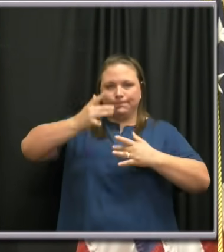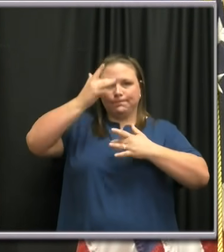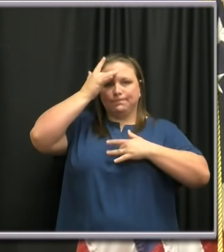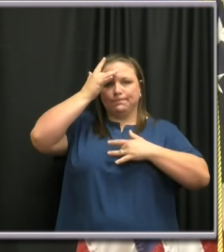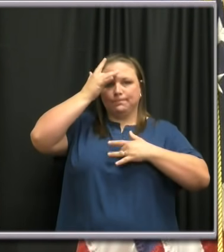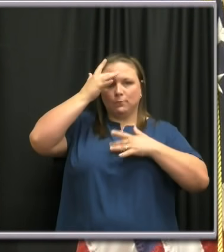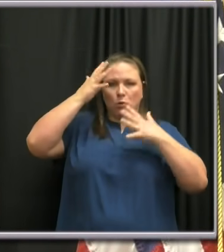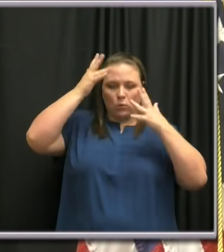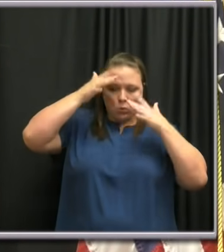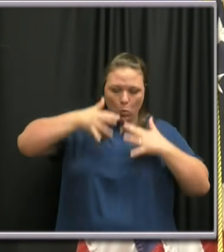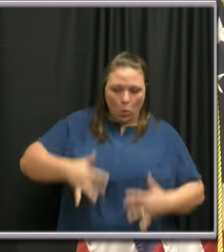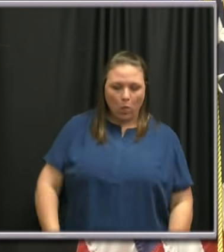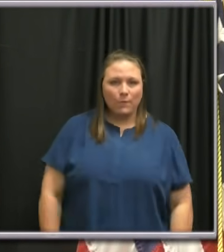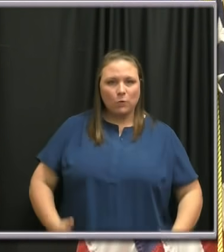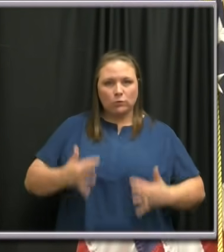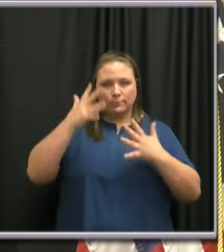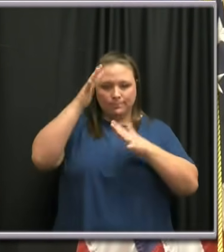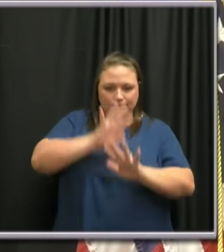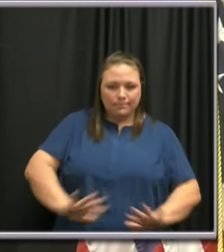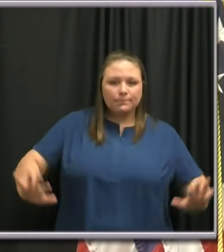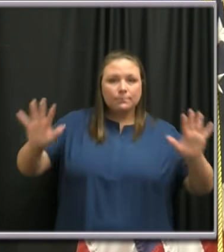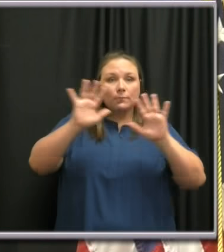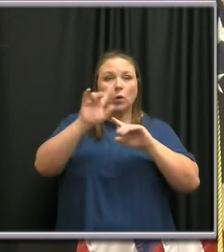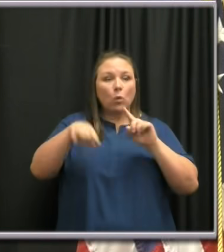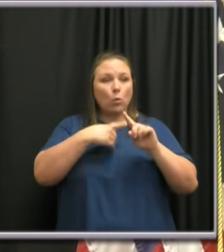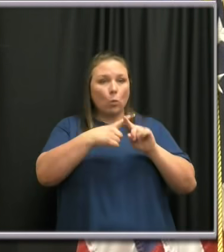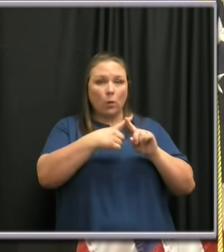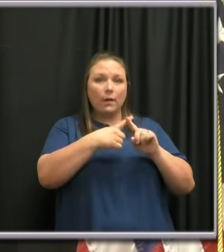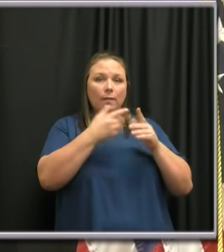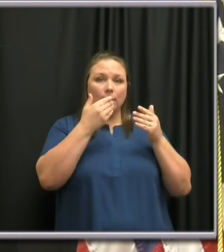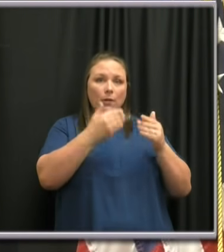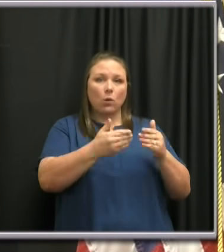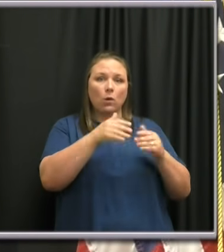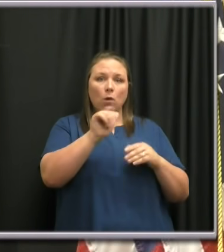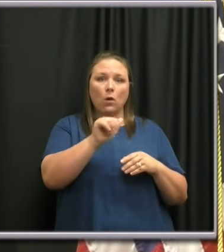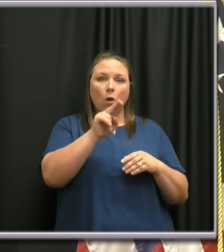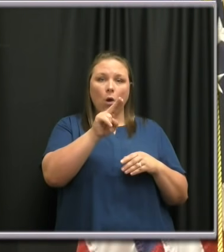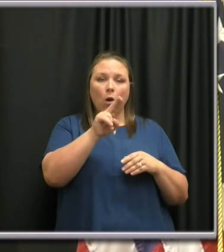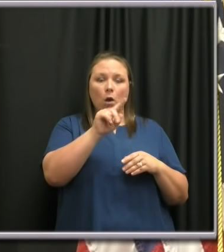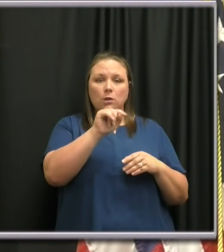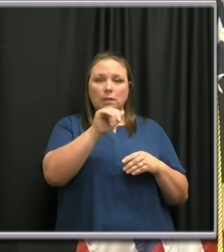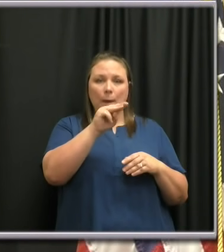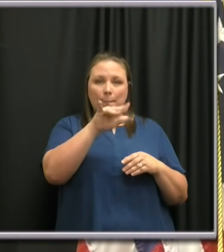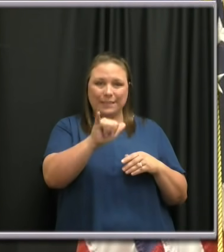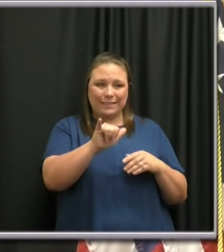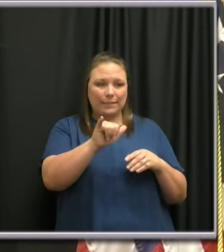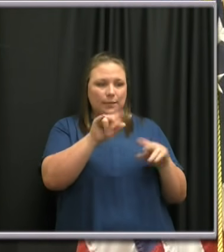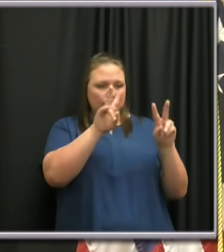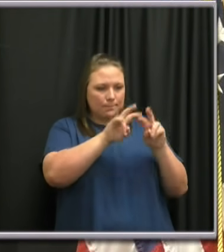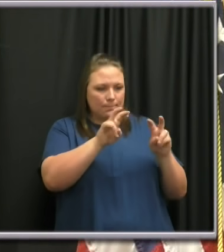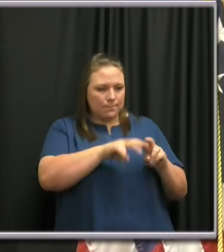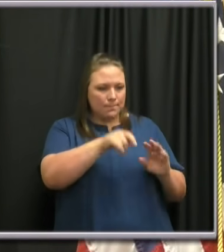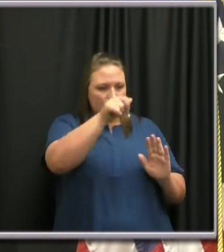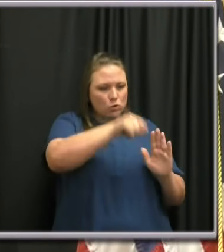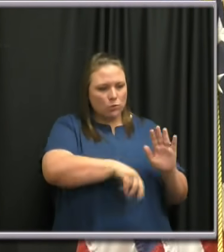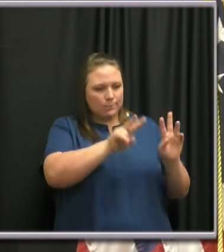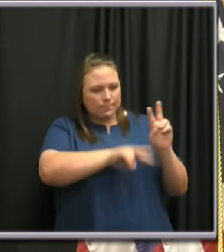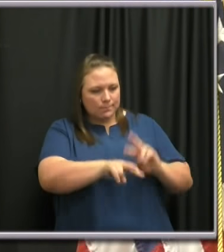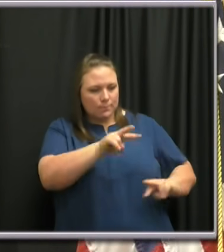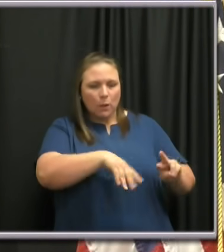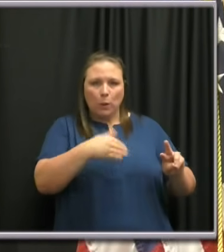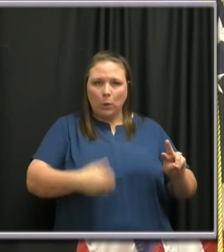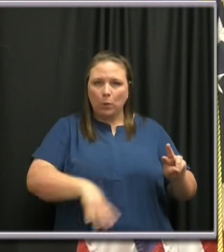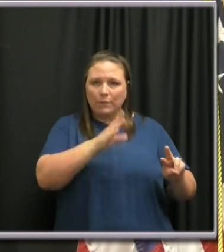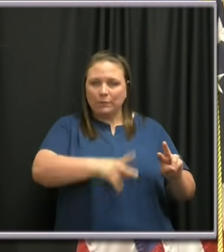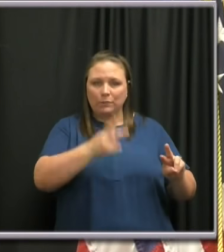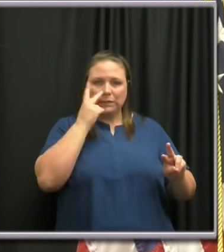over the body. And in fact, when they do autopsies on people who've died of COVID-19, one of the pathologists was commented to say that he'd never seen